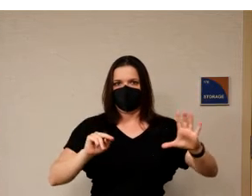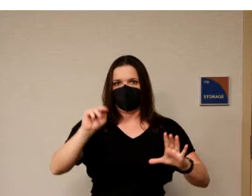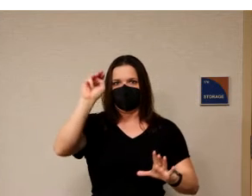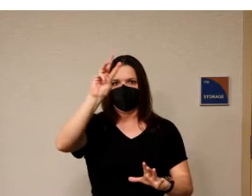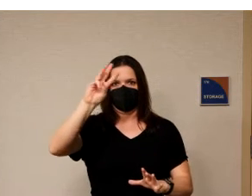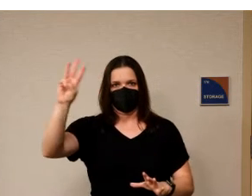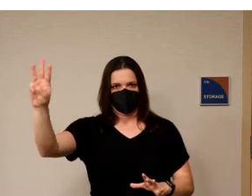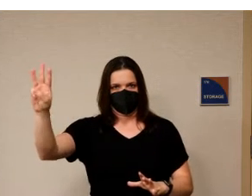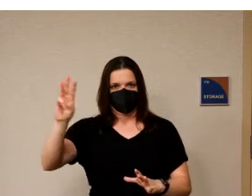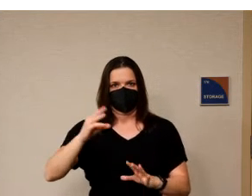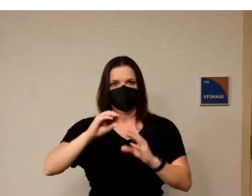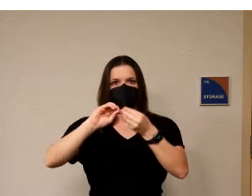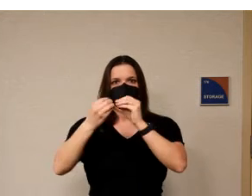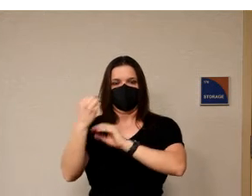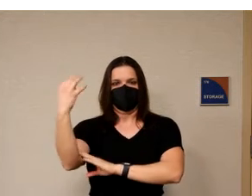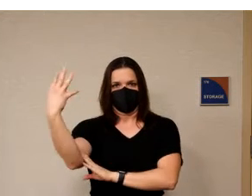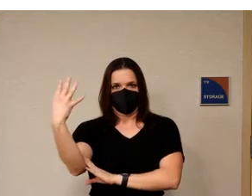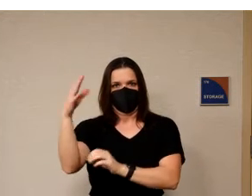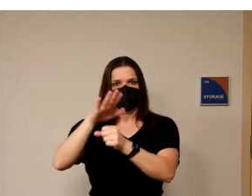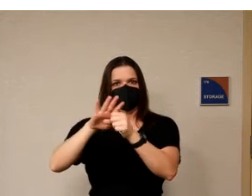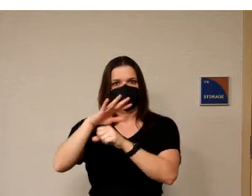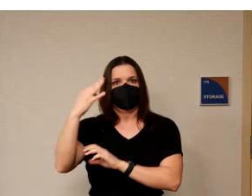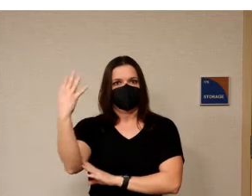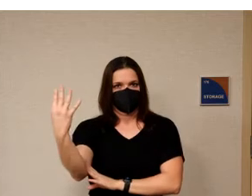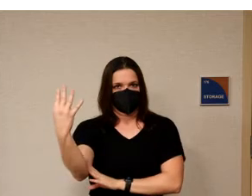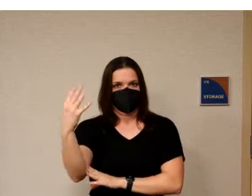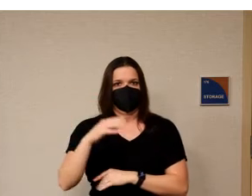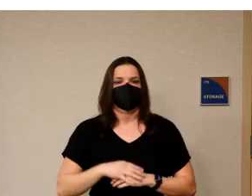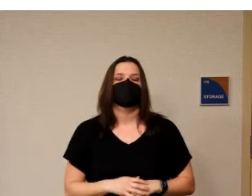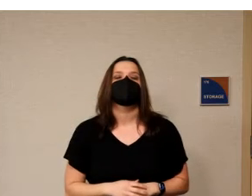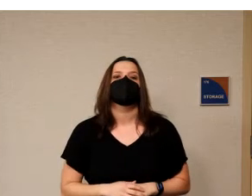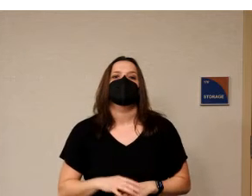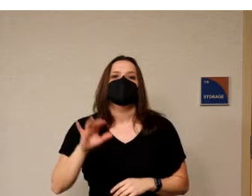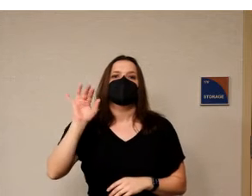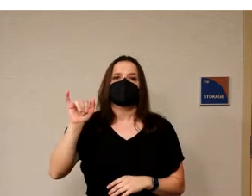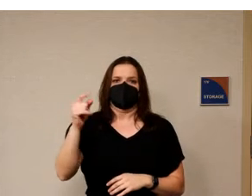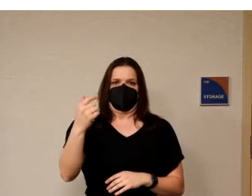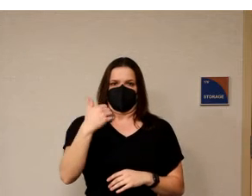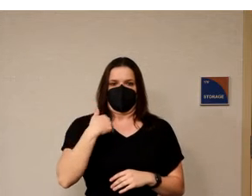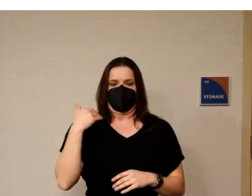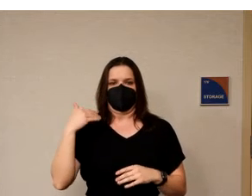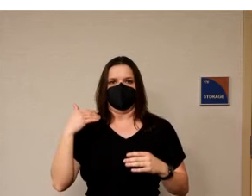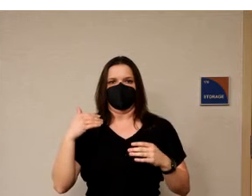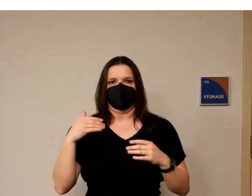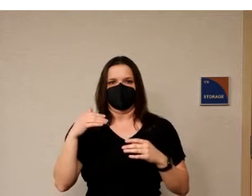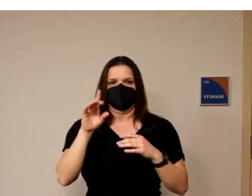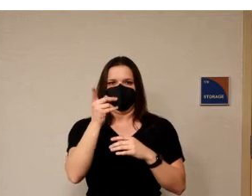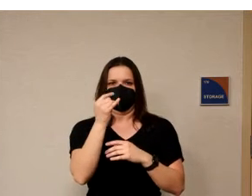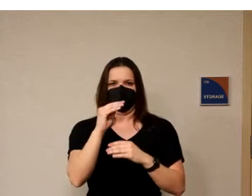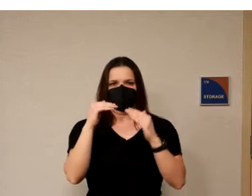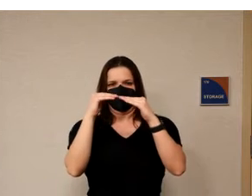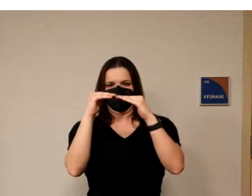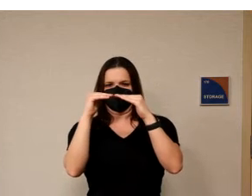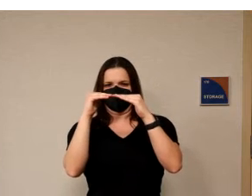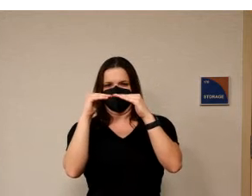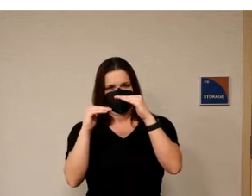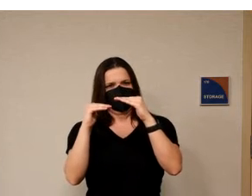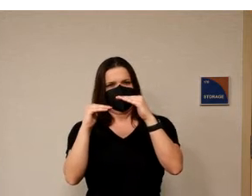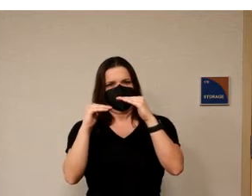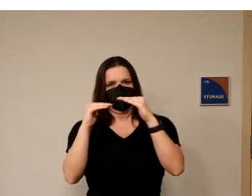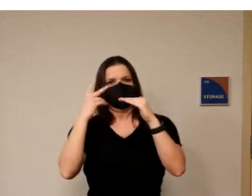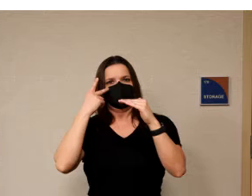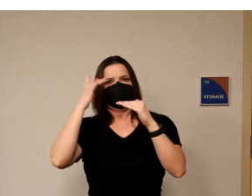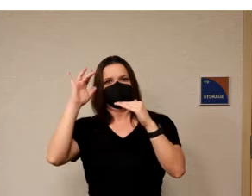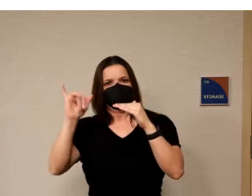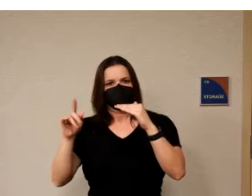which is labeled District 4. So this one has a deviation. It is slightly under. So you can see that this